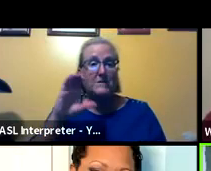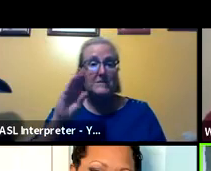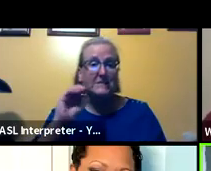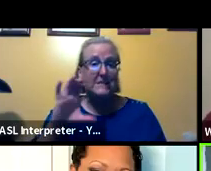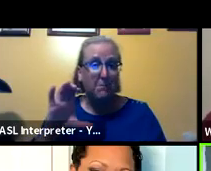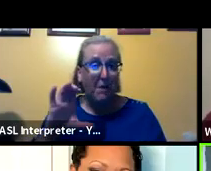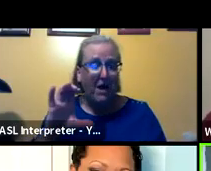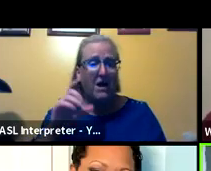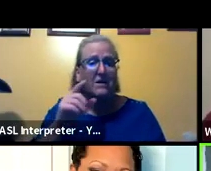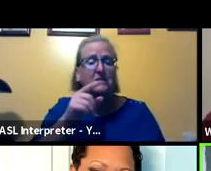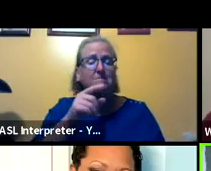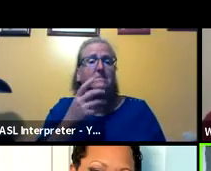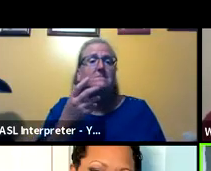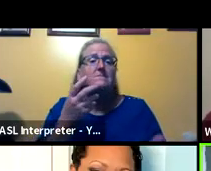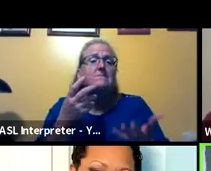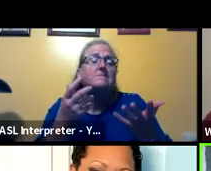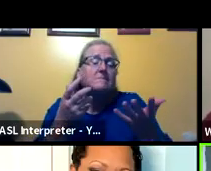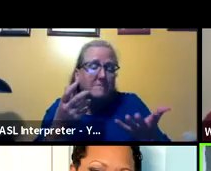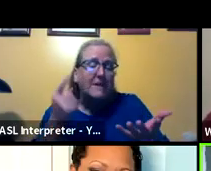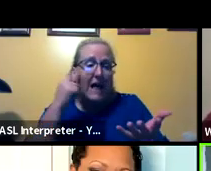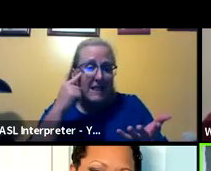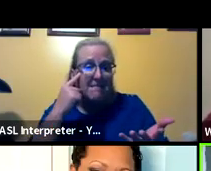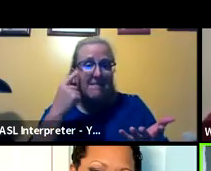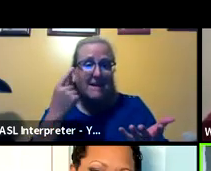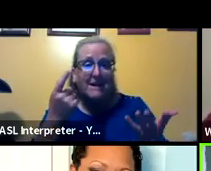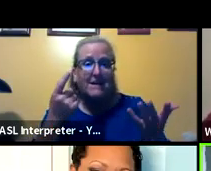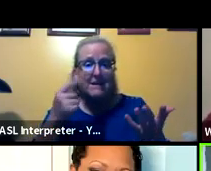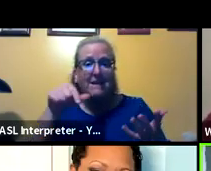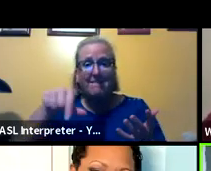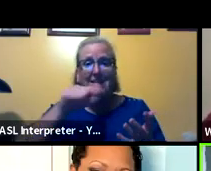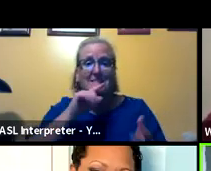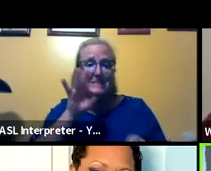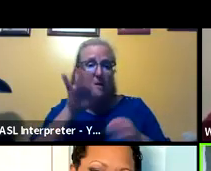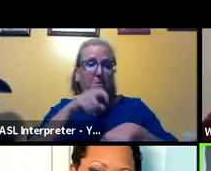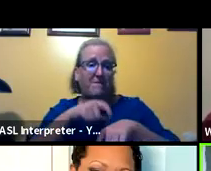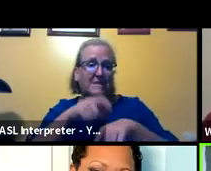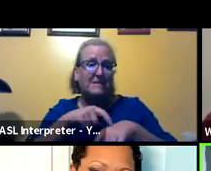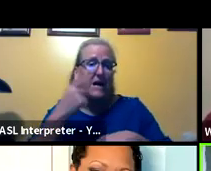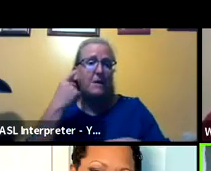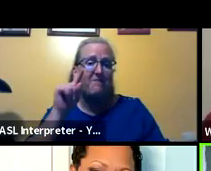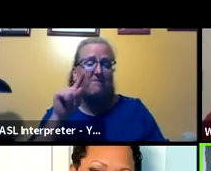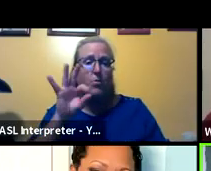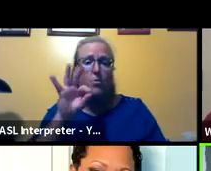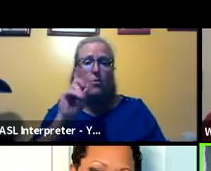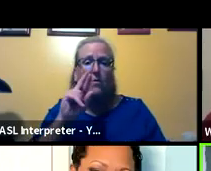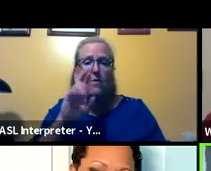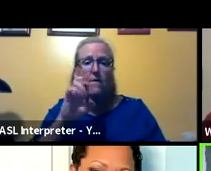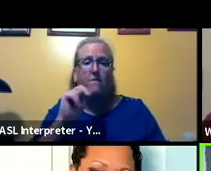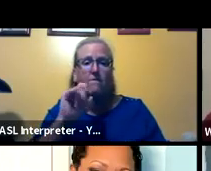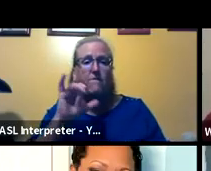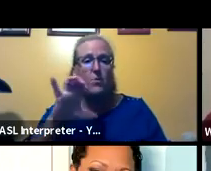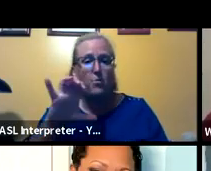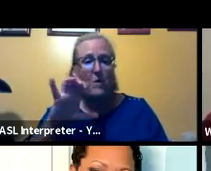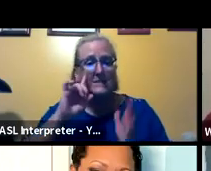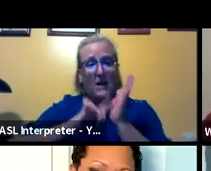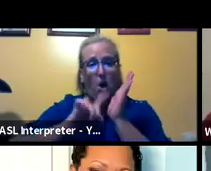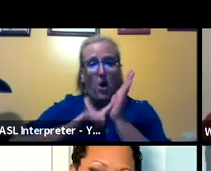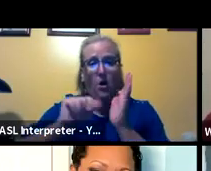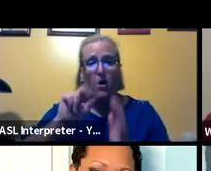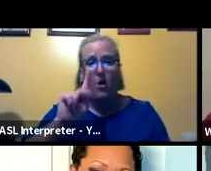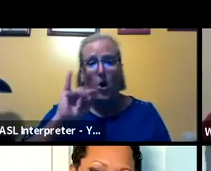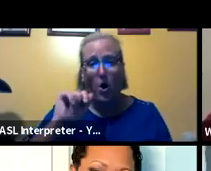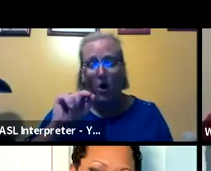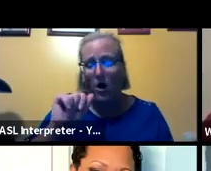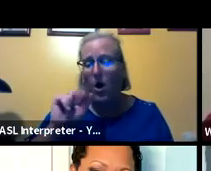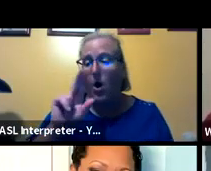and put that out there, that I think at a base level, this is a perfect time for a forensic audit. Yeah, we need